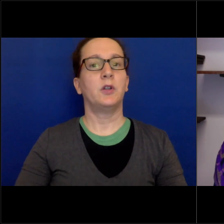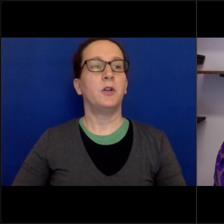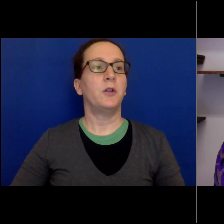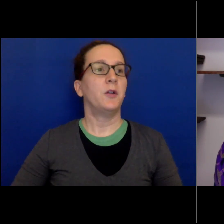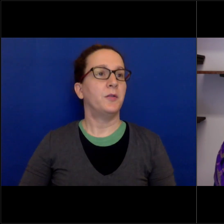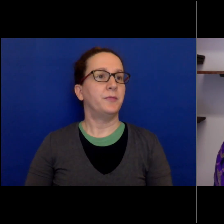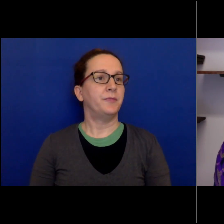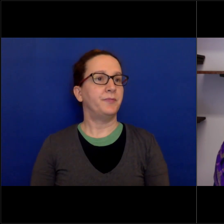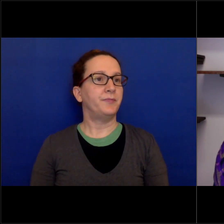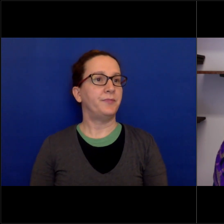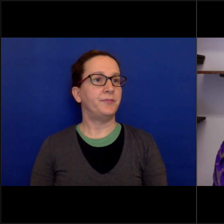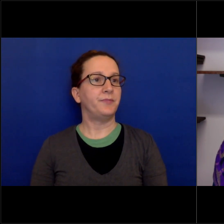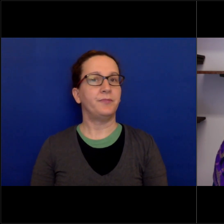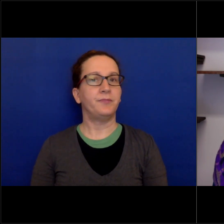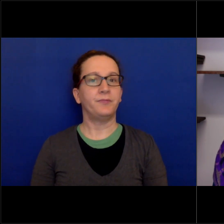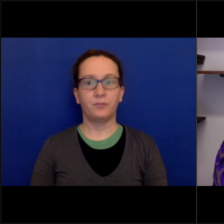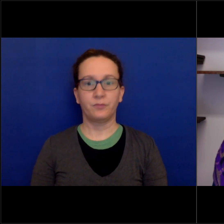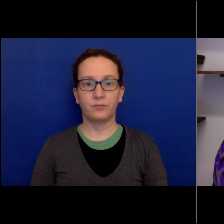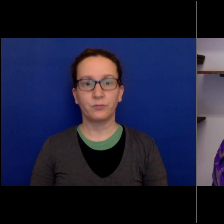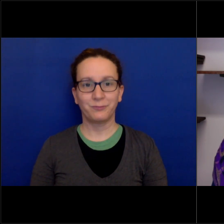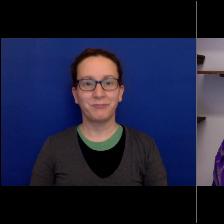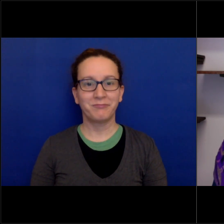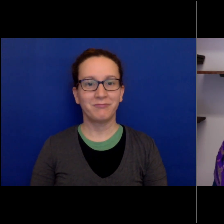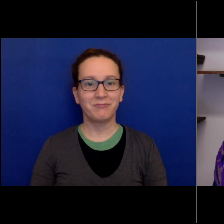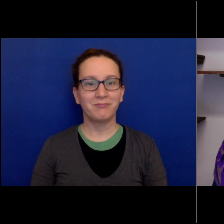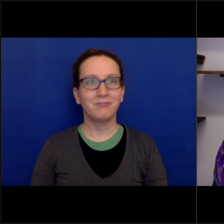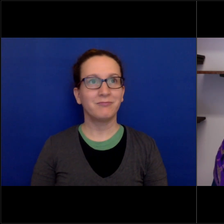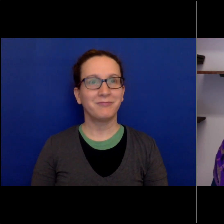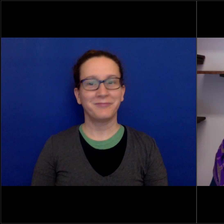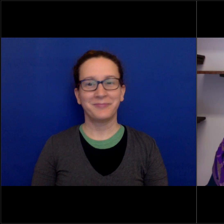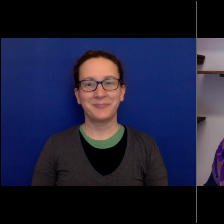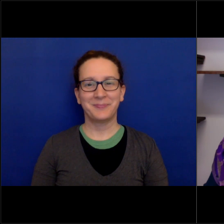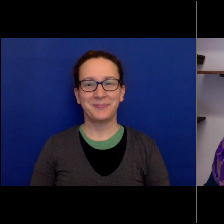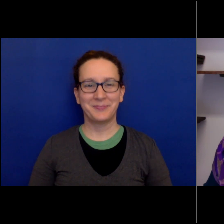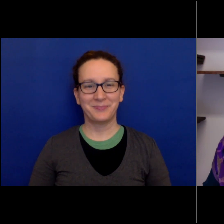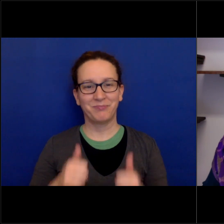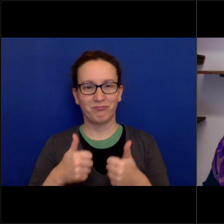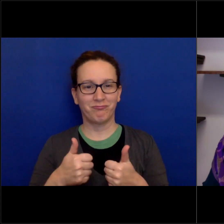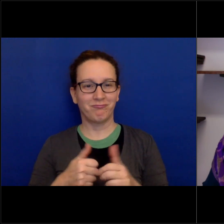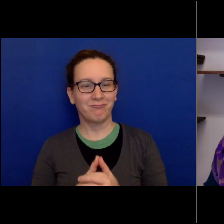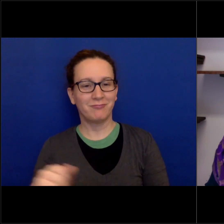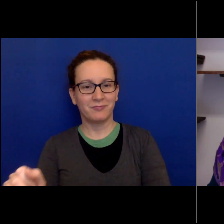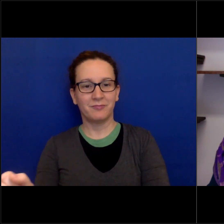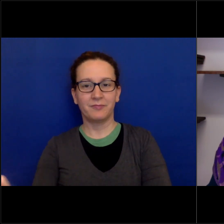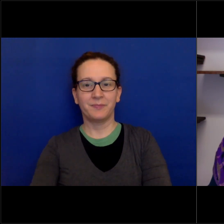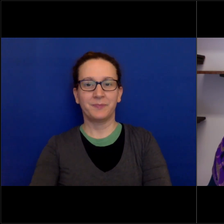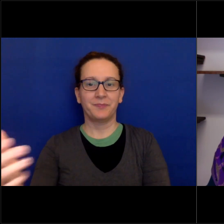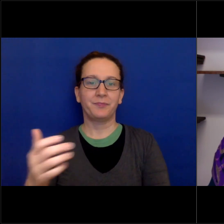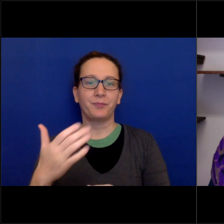Sorry about that. Here we go. All right, there you go. Okay, great. Thank